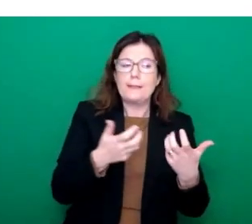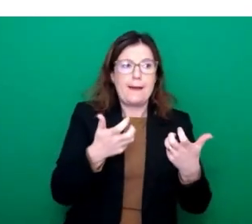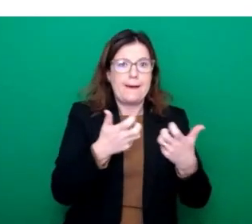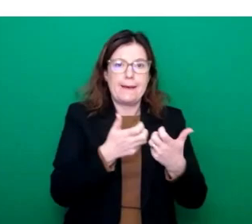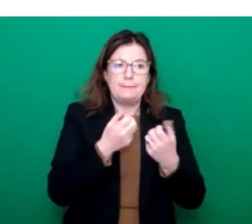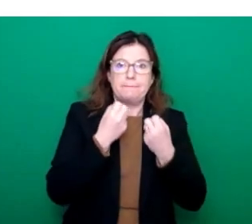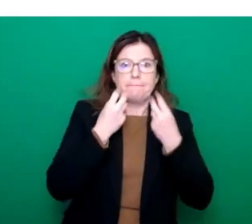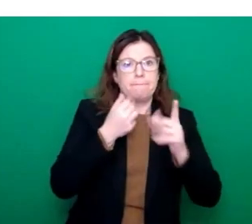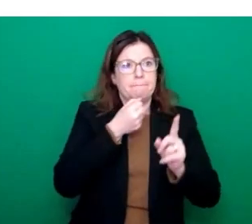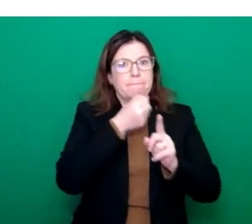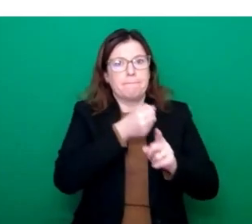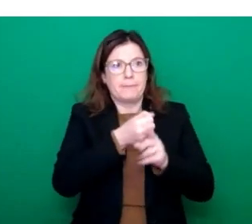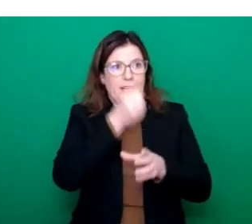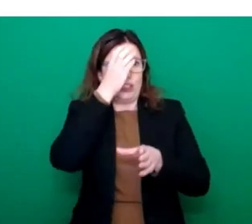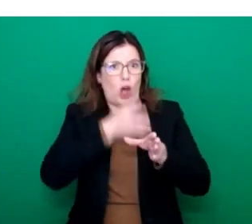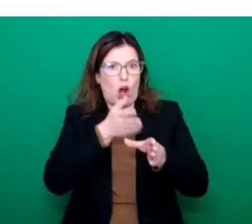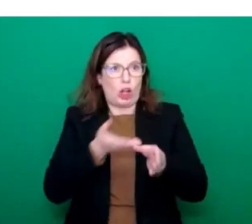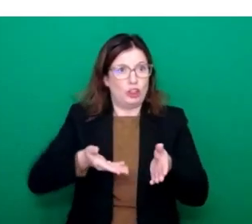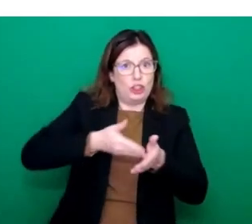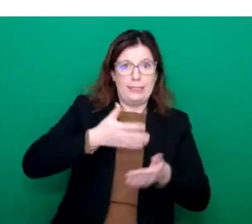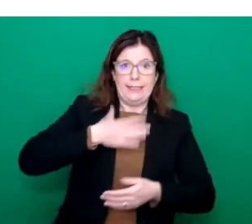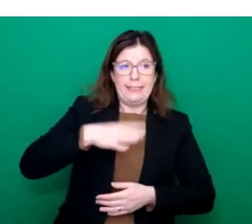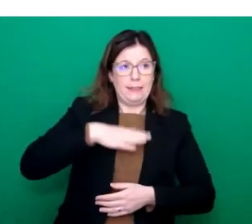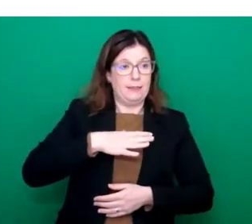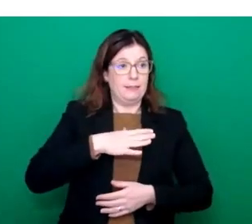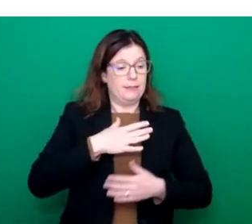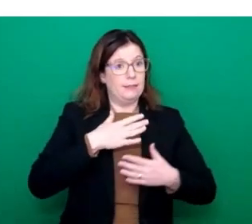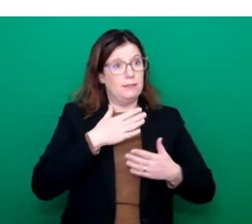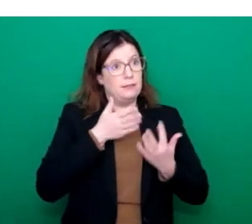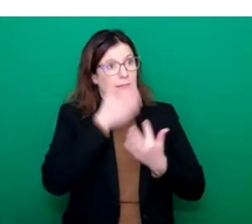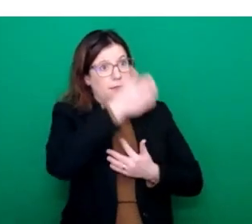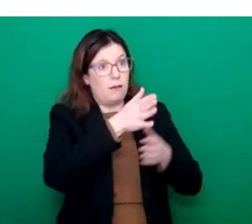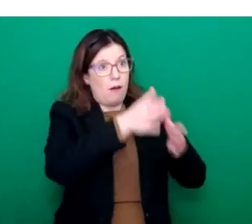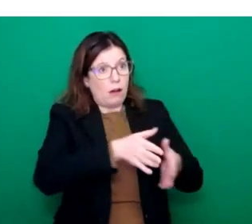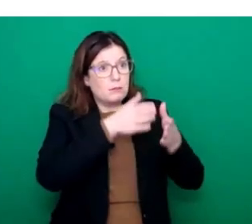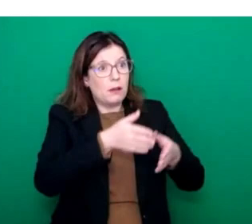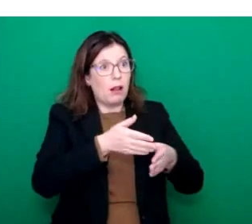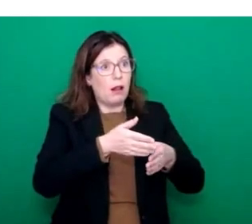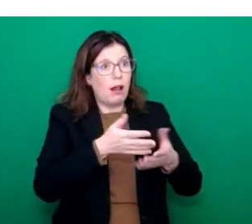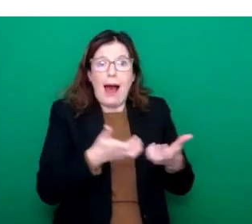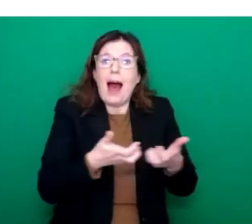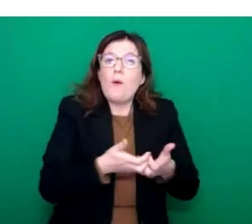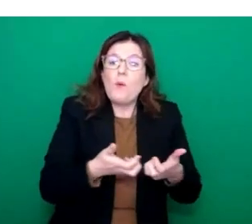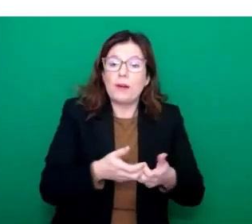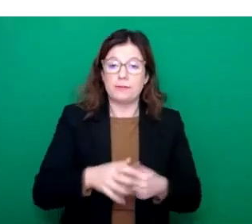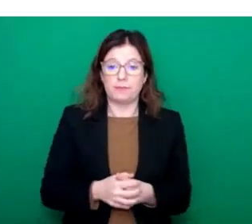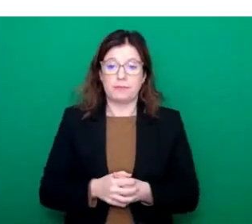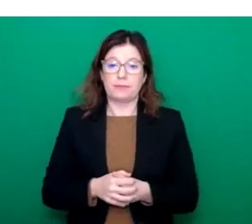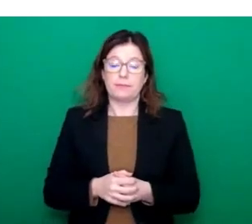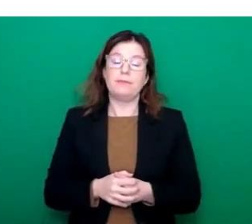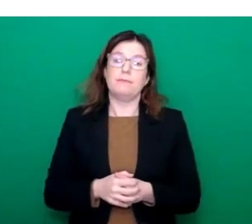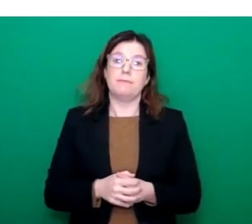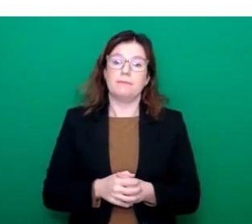for psychological needs in physical healthcare? I think certainly from speaking to